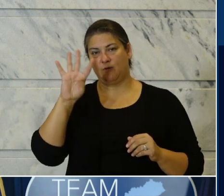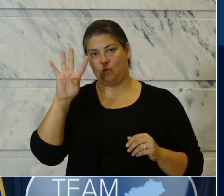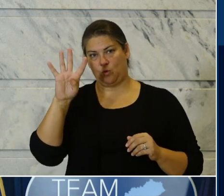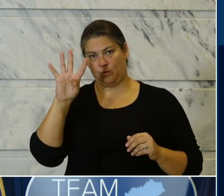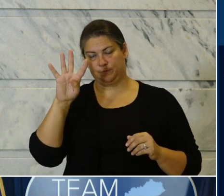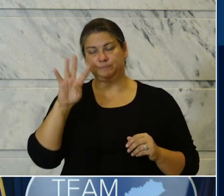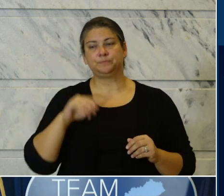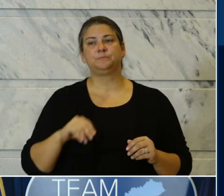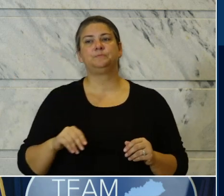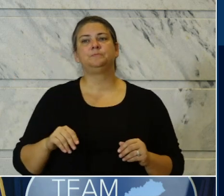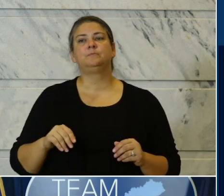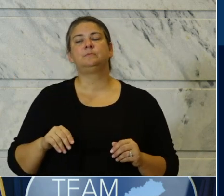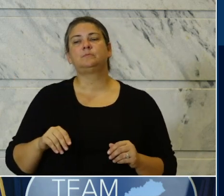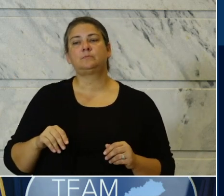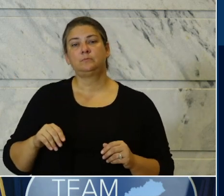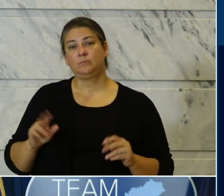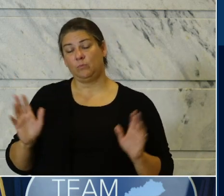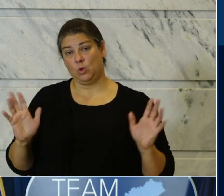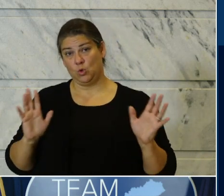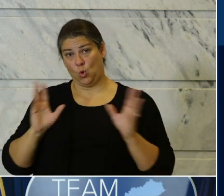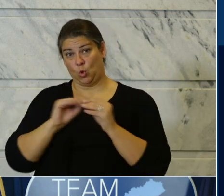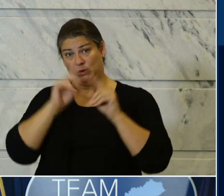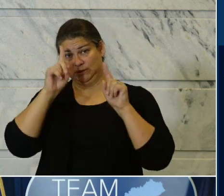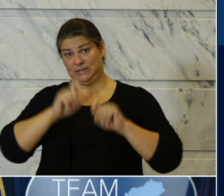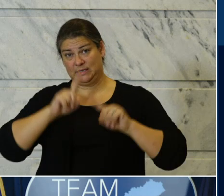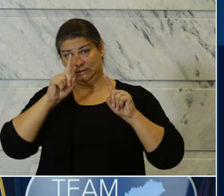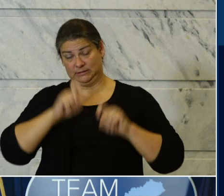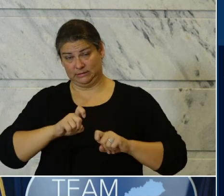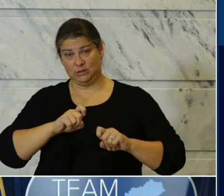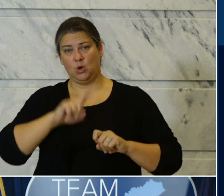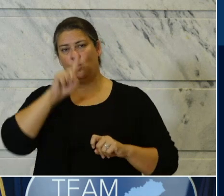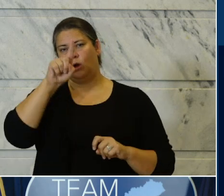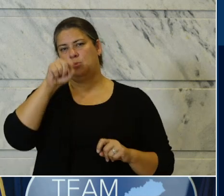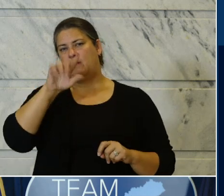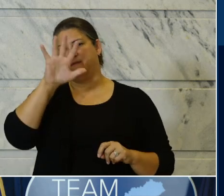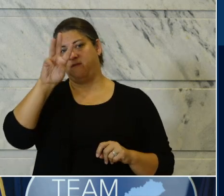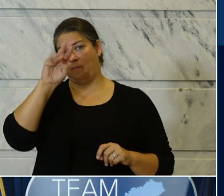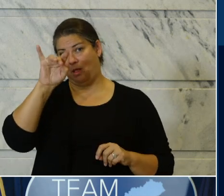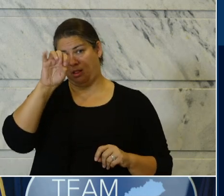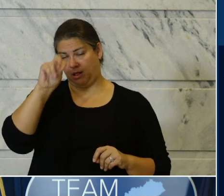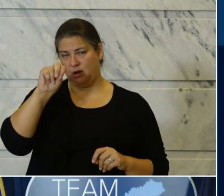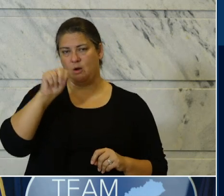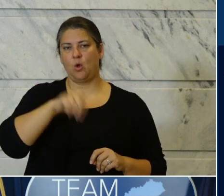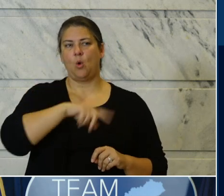74,194. Total number of tests still up over 1.5 million,